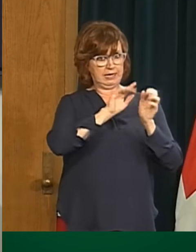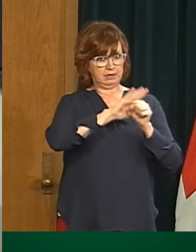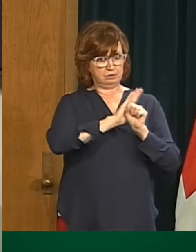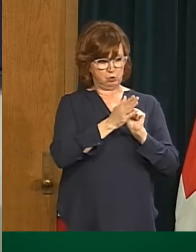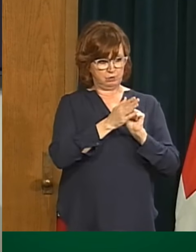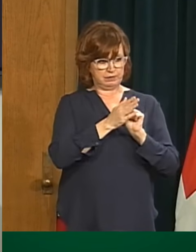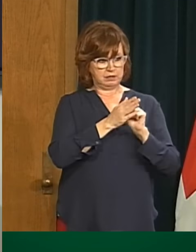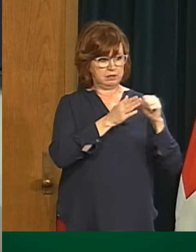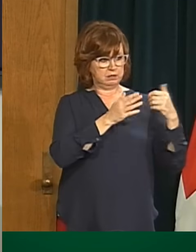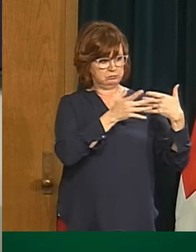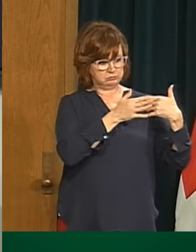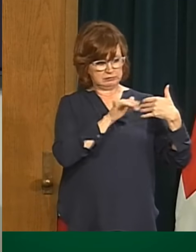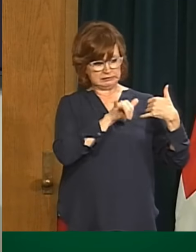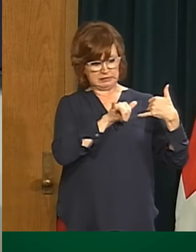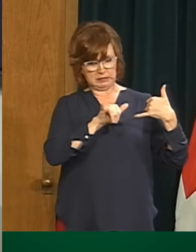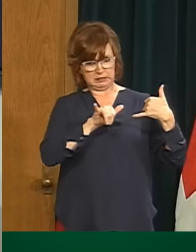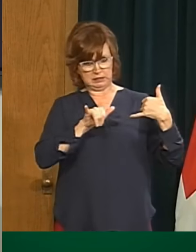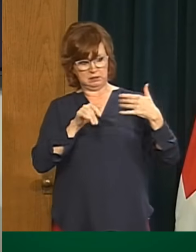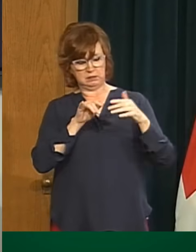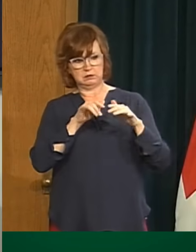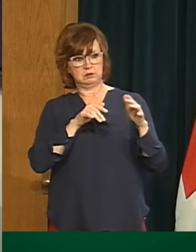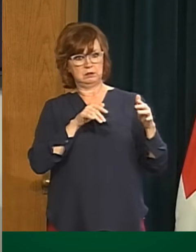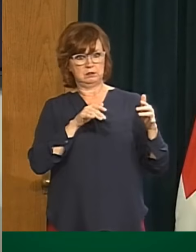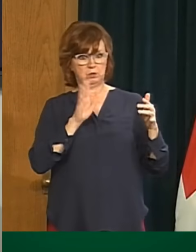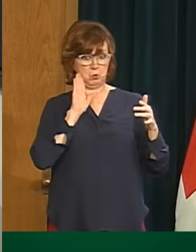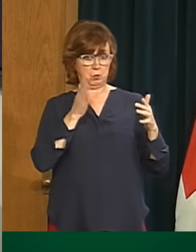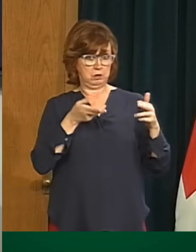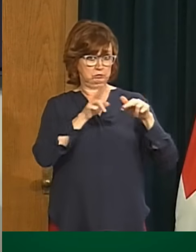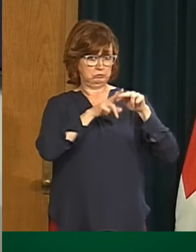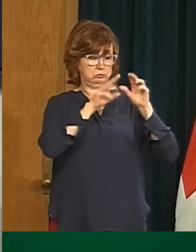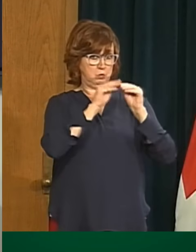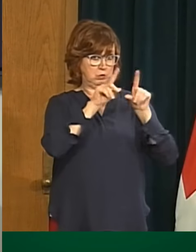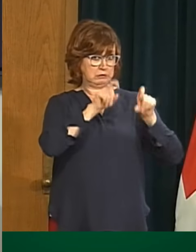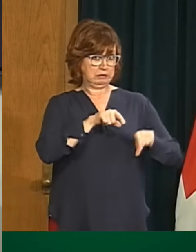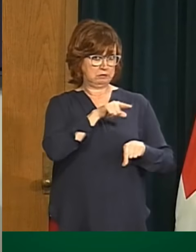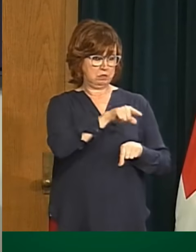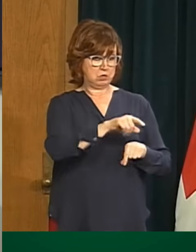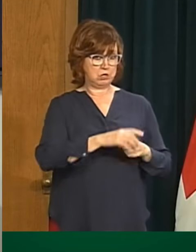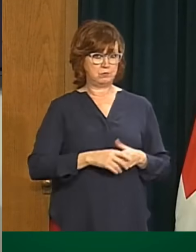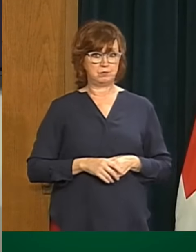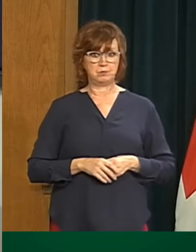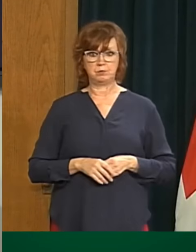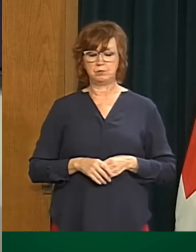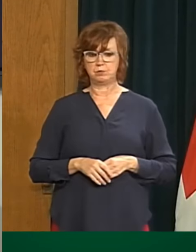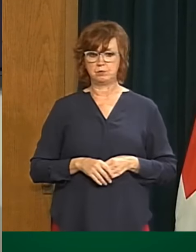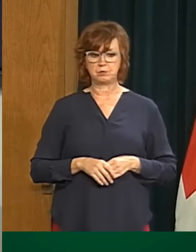guys looking at increasing testing of patients in the hospital, and are seeing this sort of situation arise?